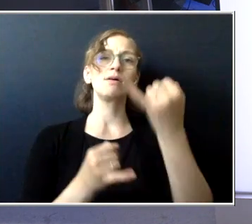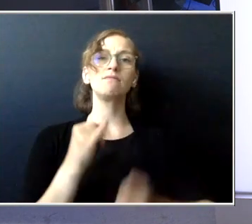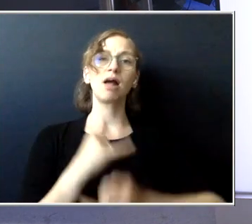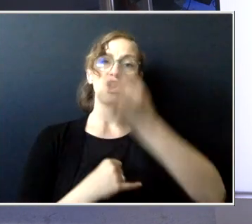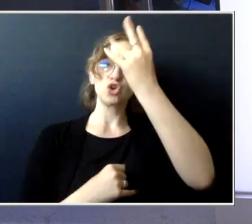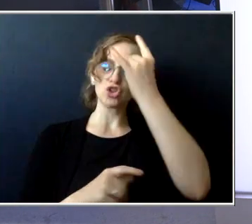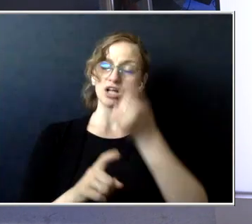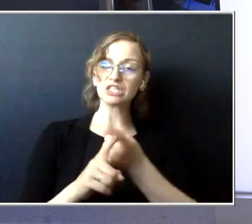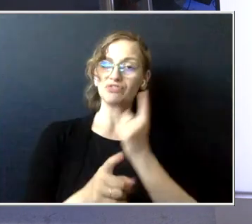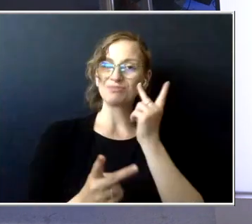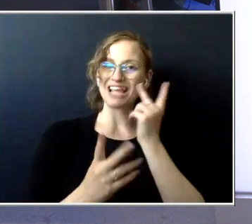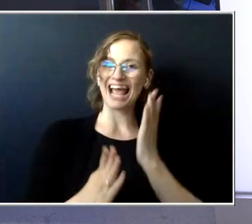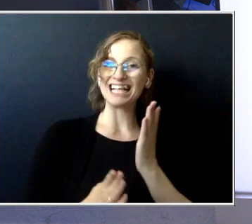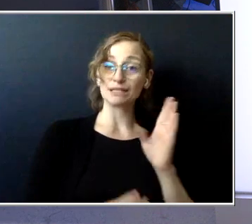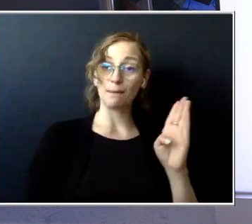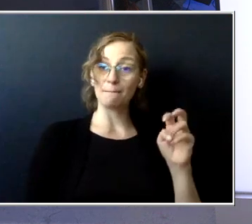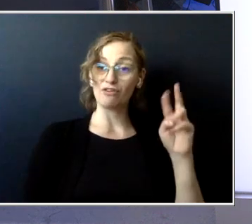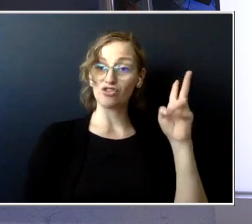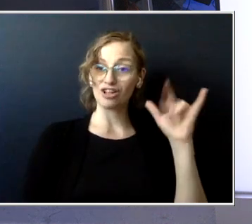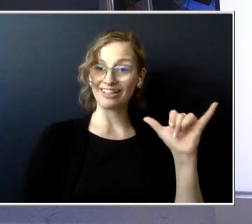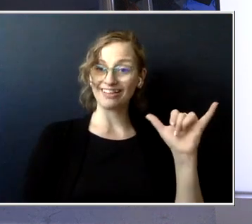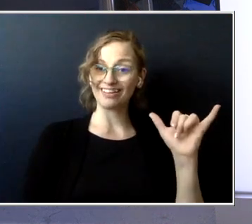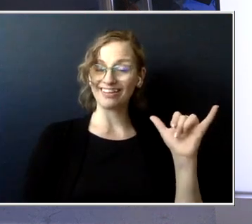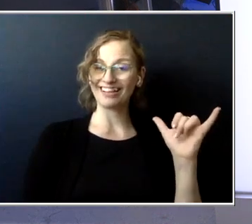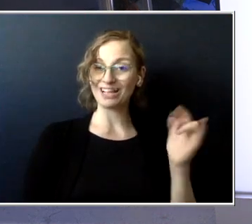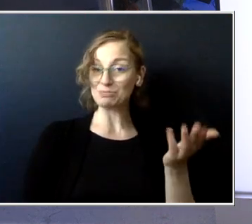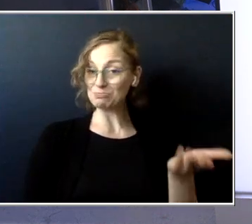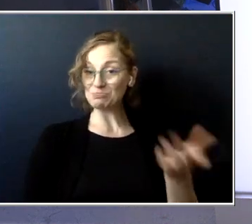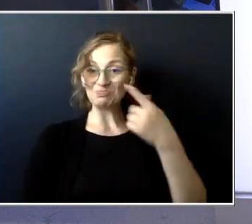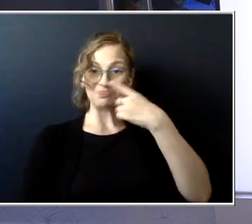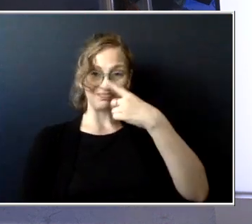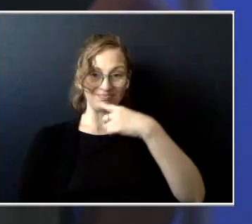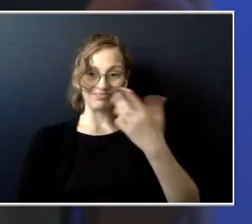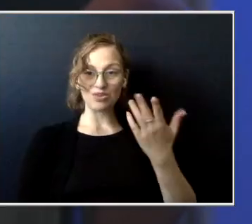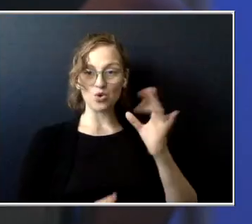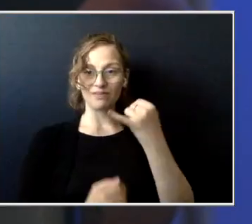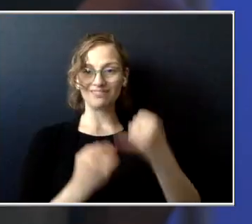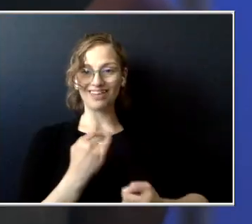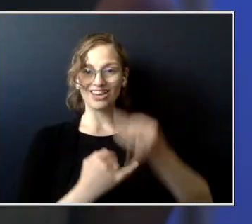Beverly, we'll have you start off with final thoughts.